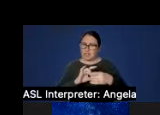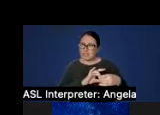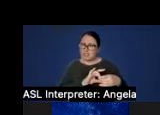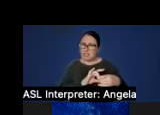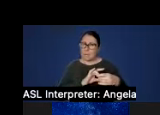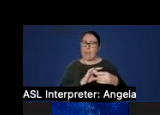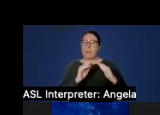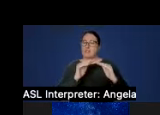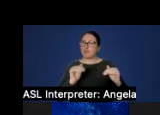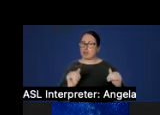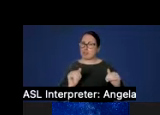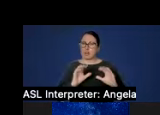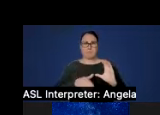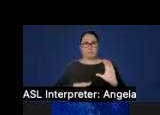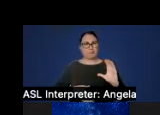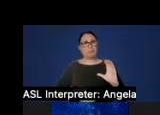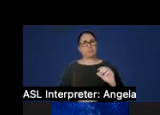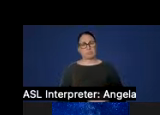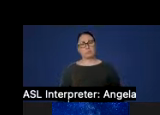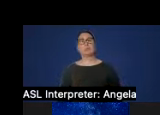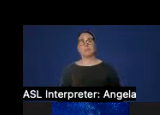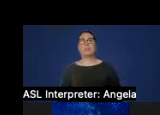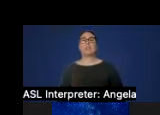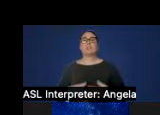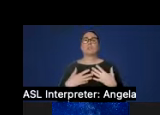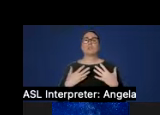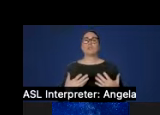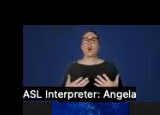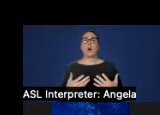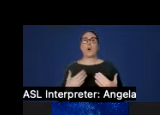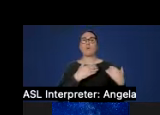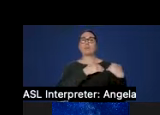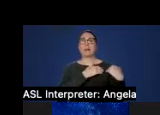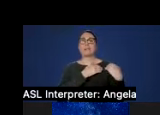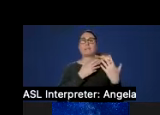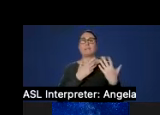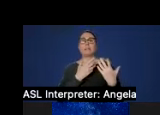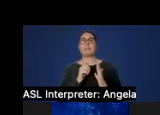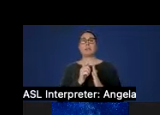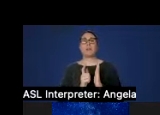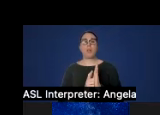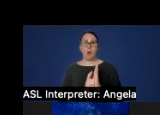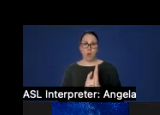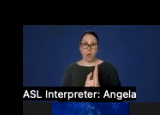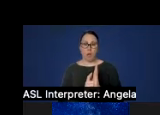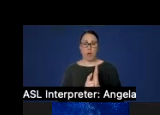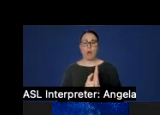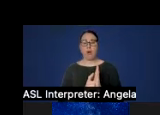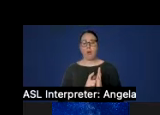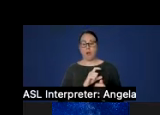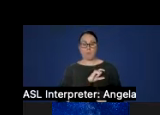communication. Okay, so the responsibilities of law enforcement, you